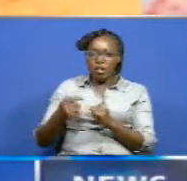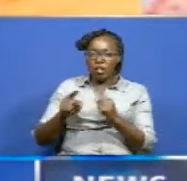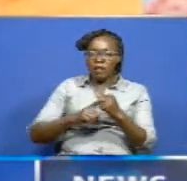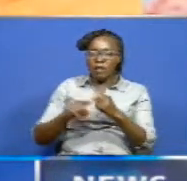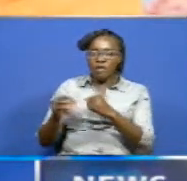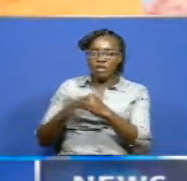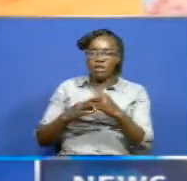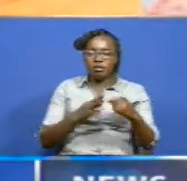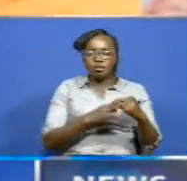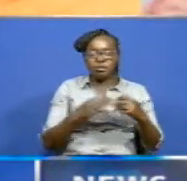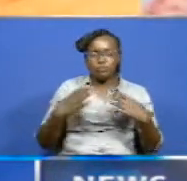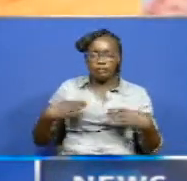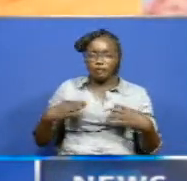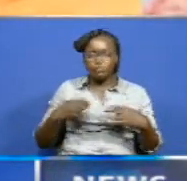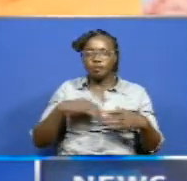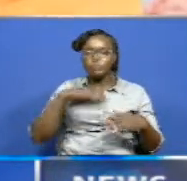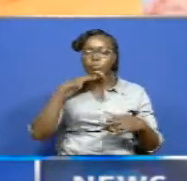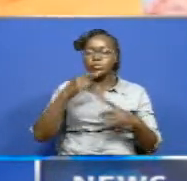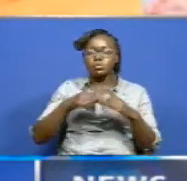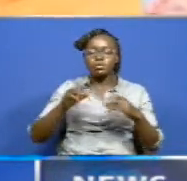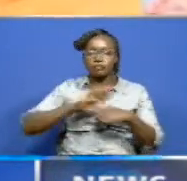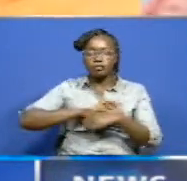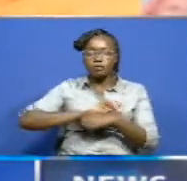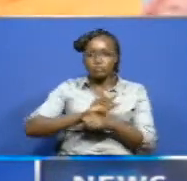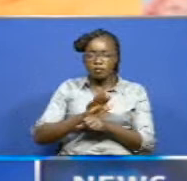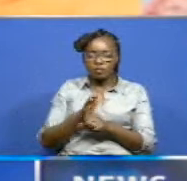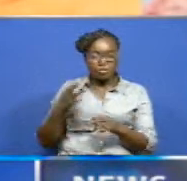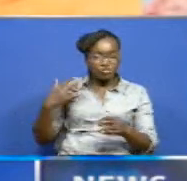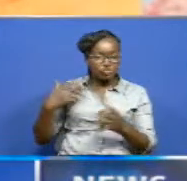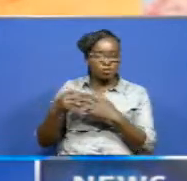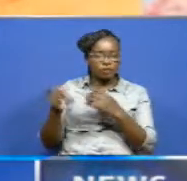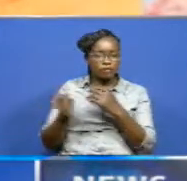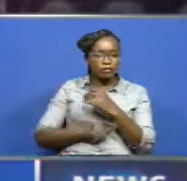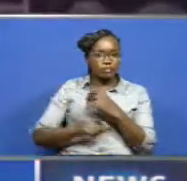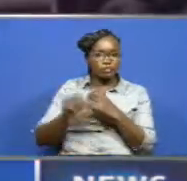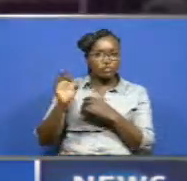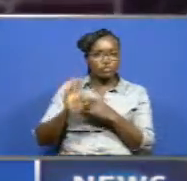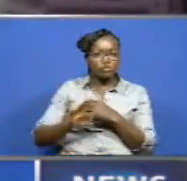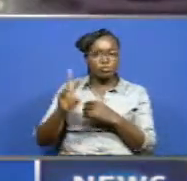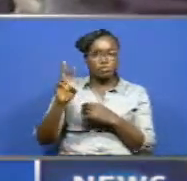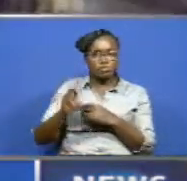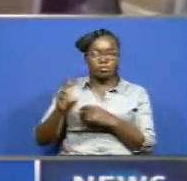2,688 people have succumbed to COVID-19 since March 2020.